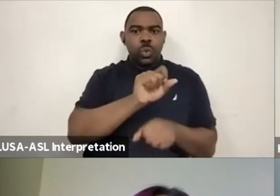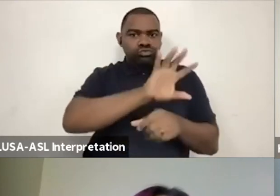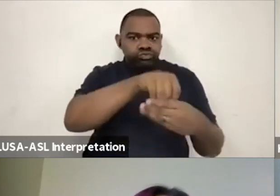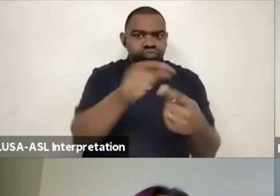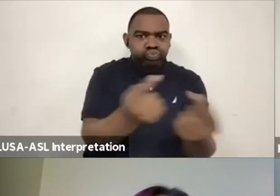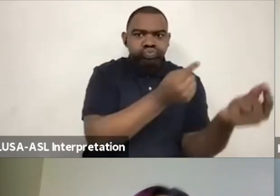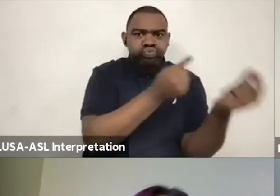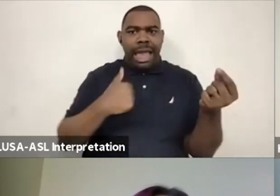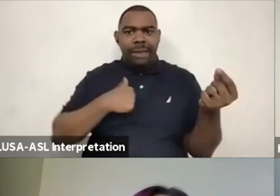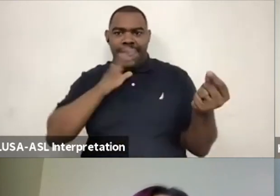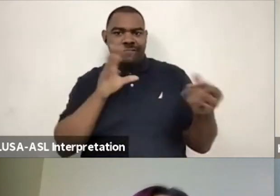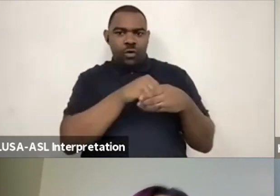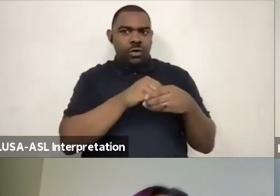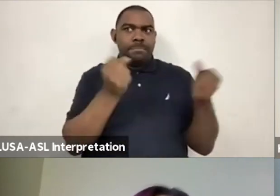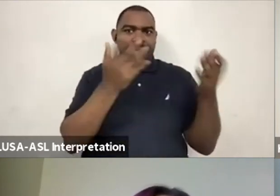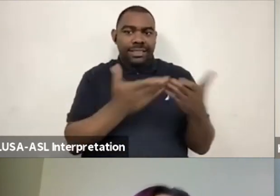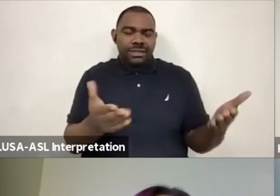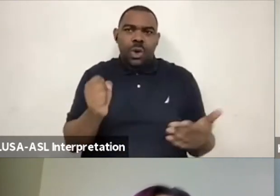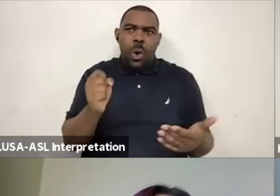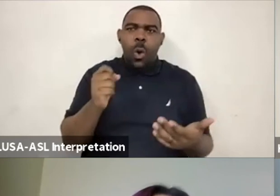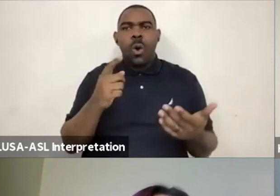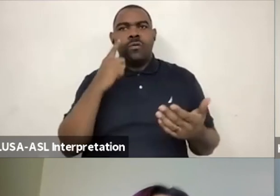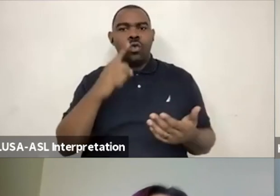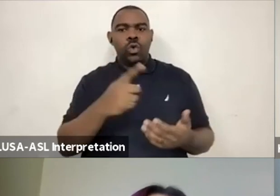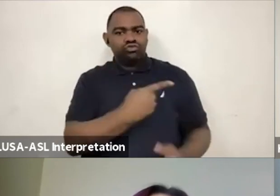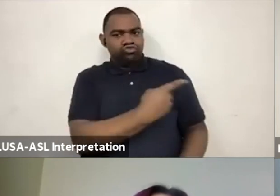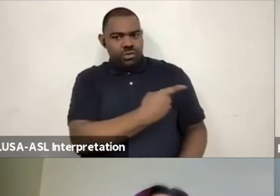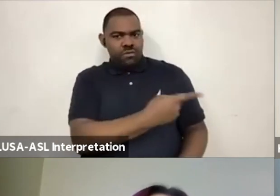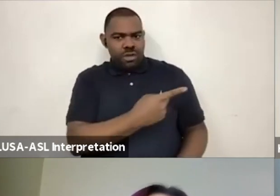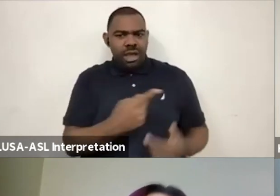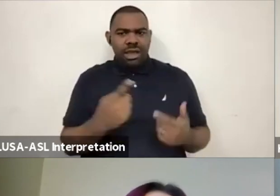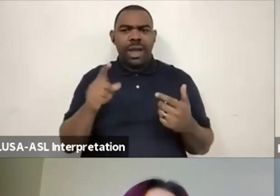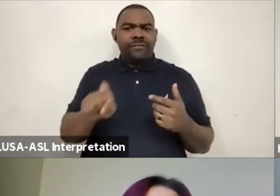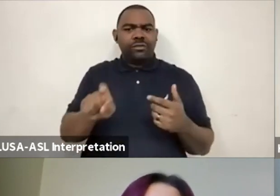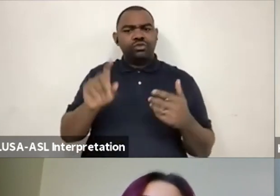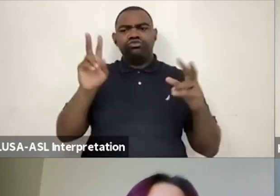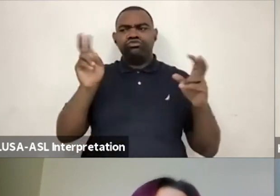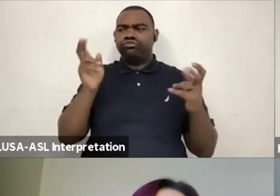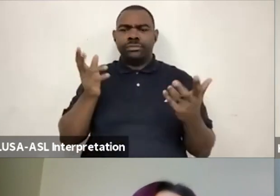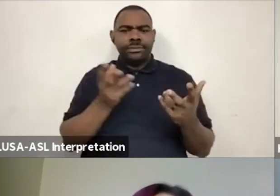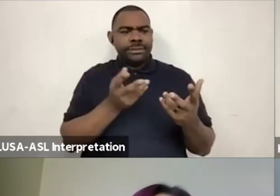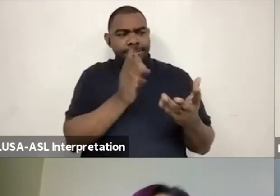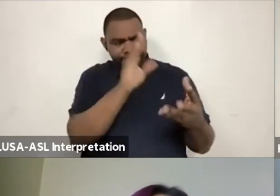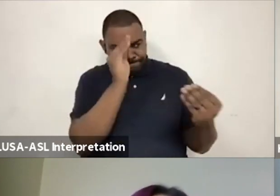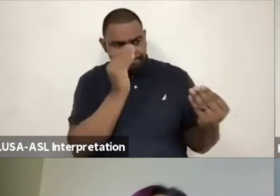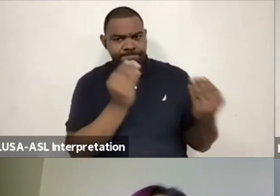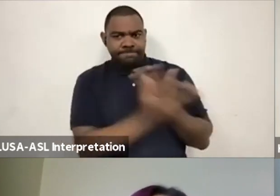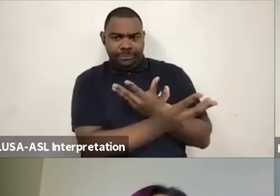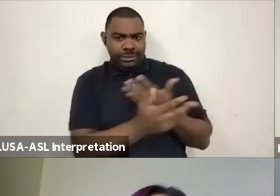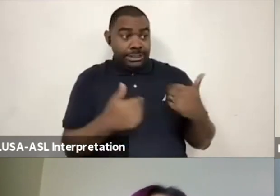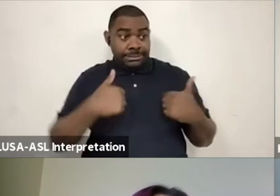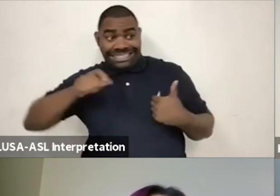it's really important for us to, kind of let each other know what the needs are. And